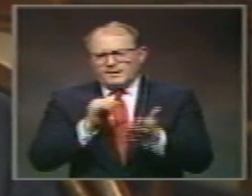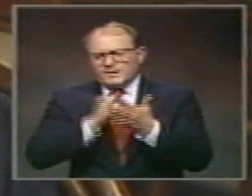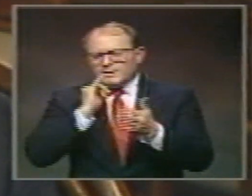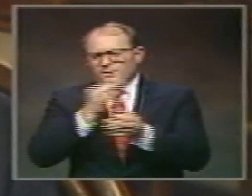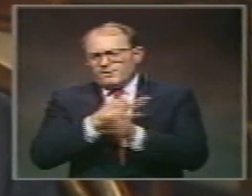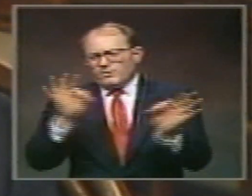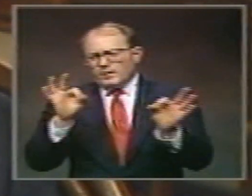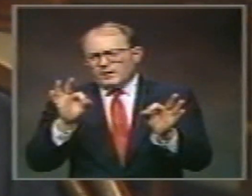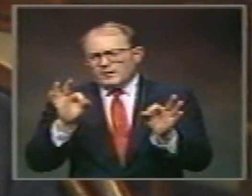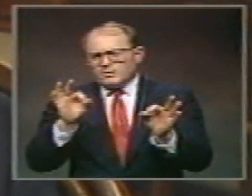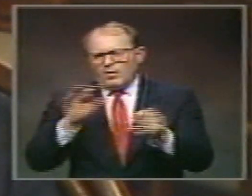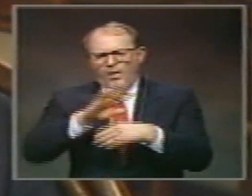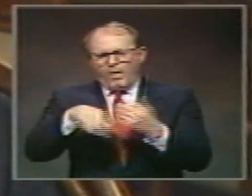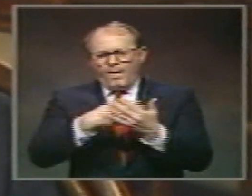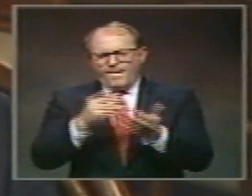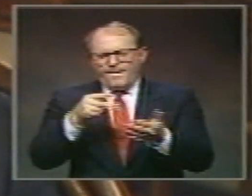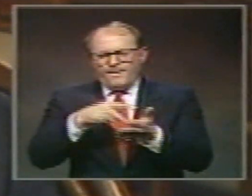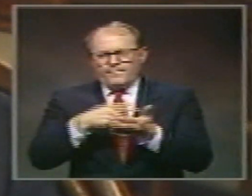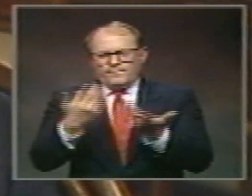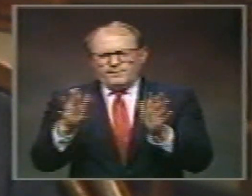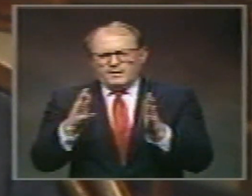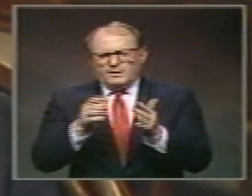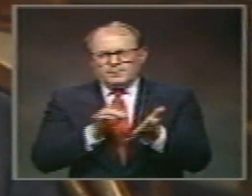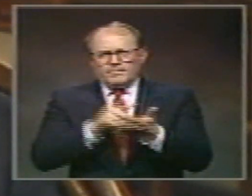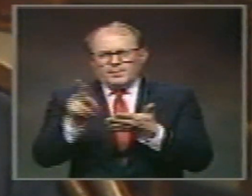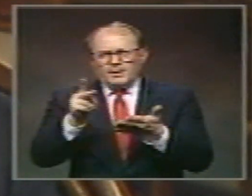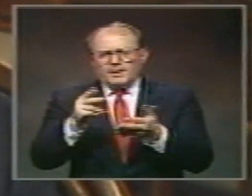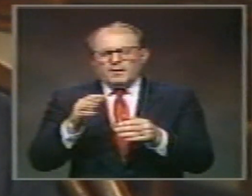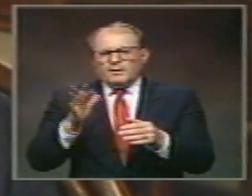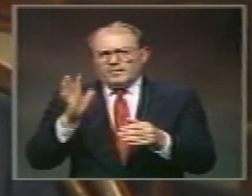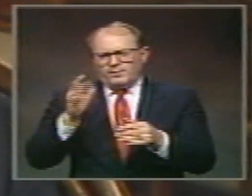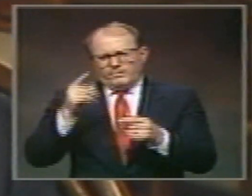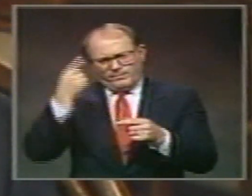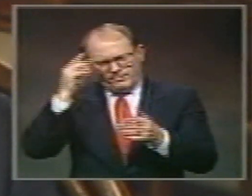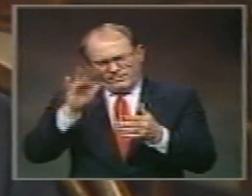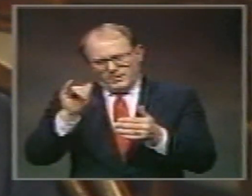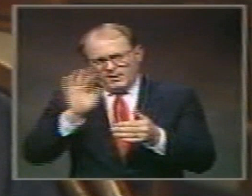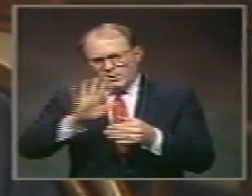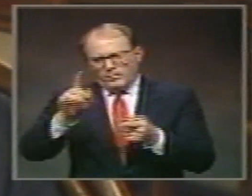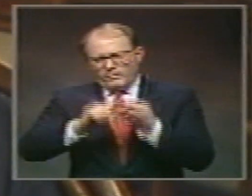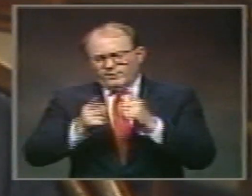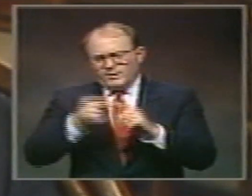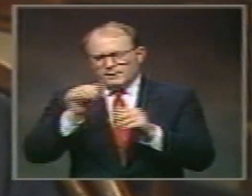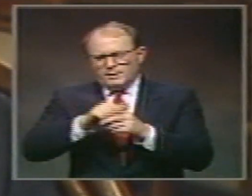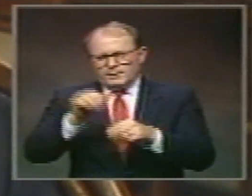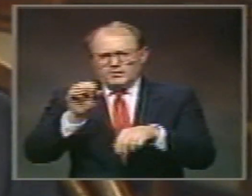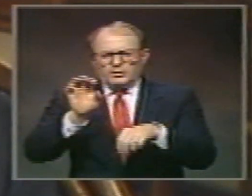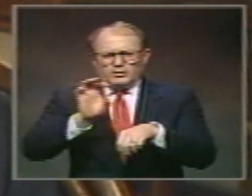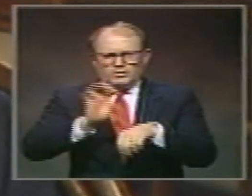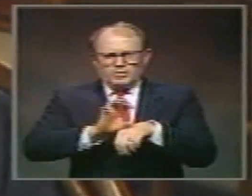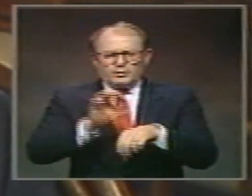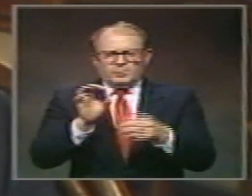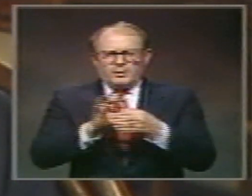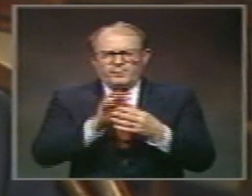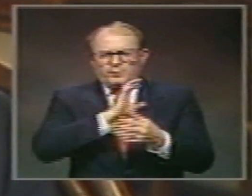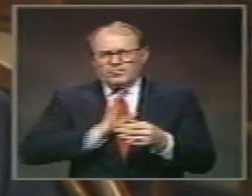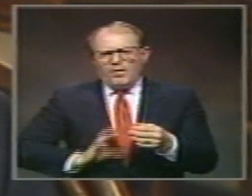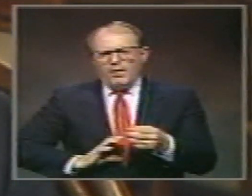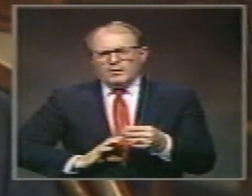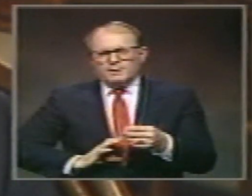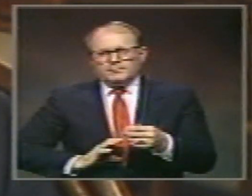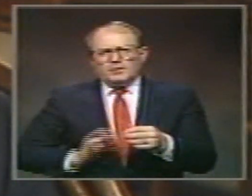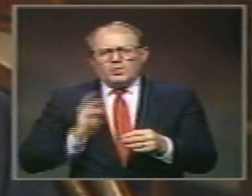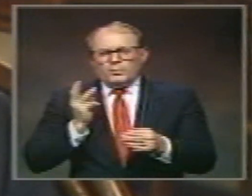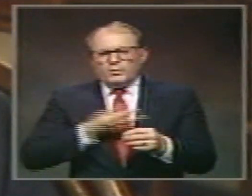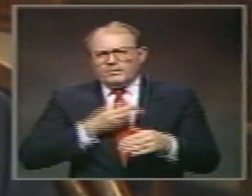free. It's all paid for by your friends in churches of Christ all over this country. And we'd be thrilled to send